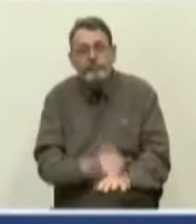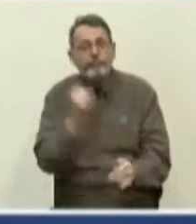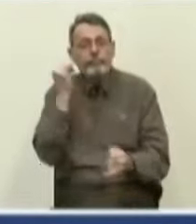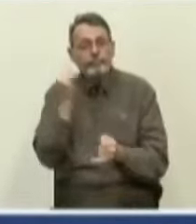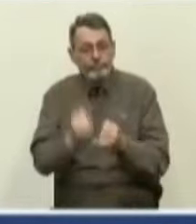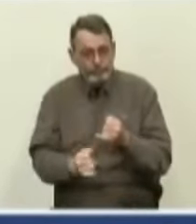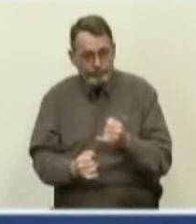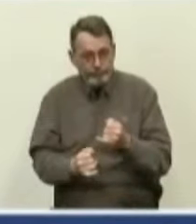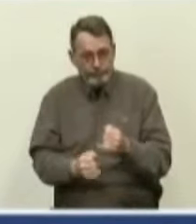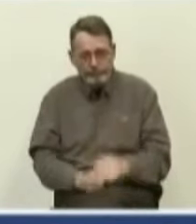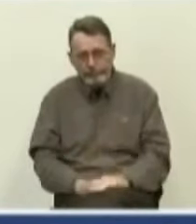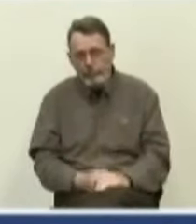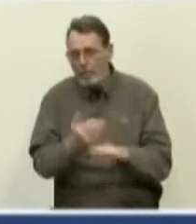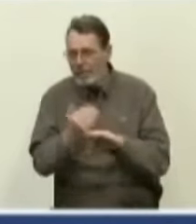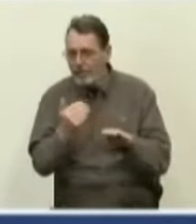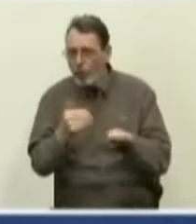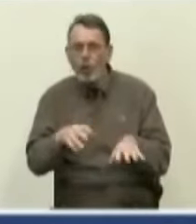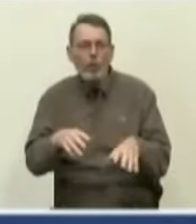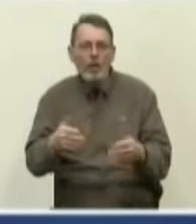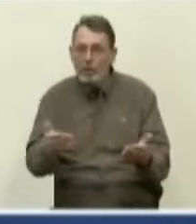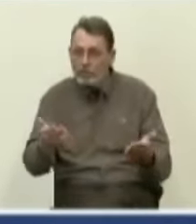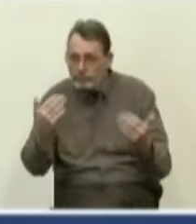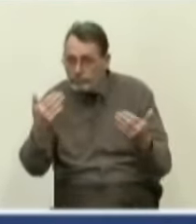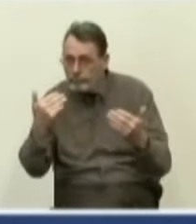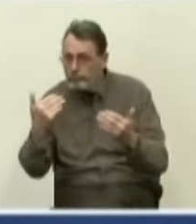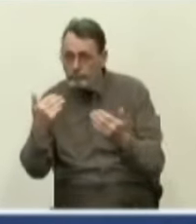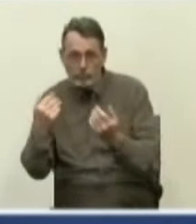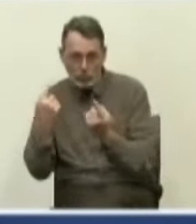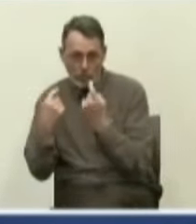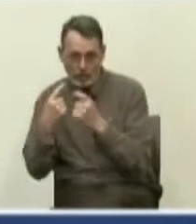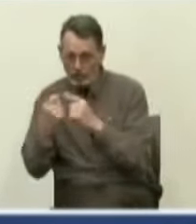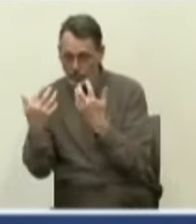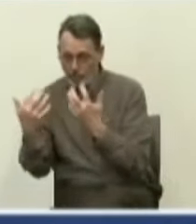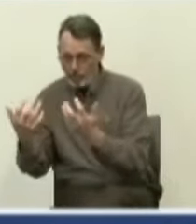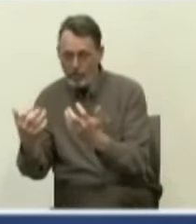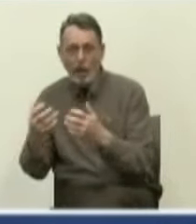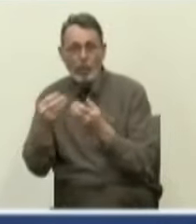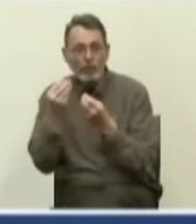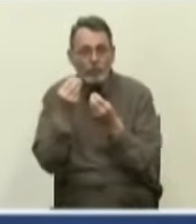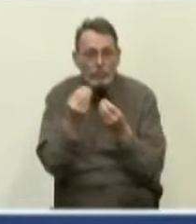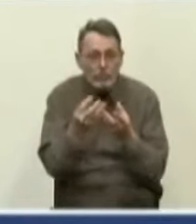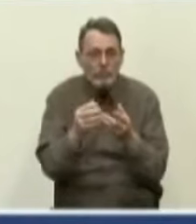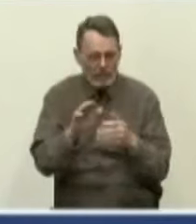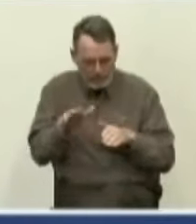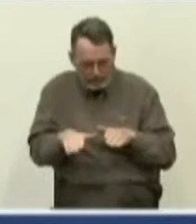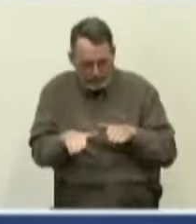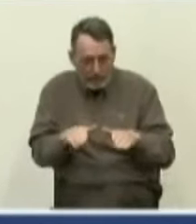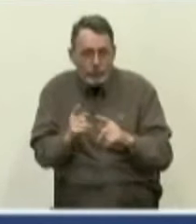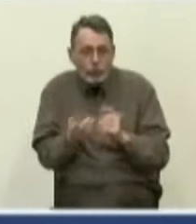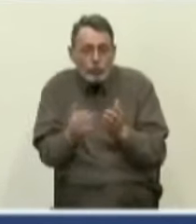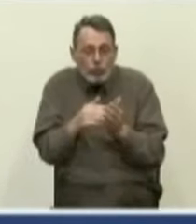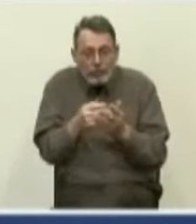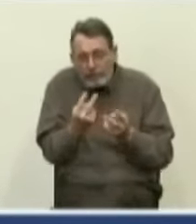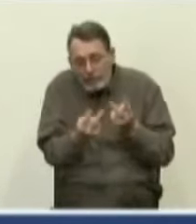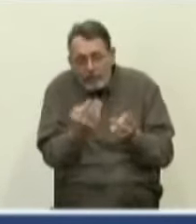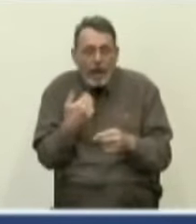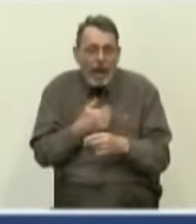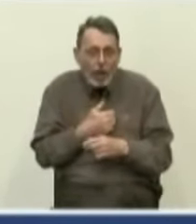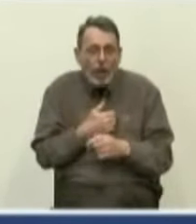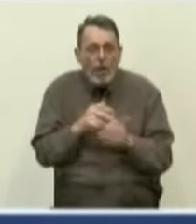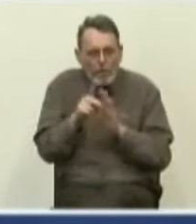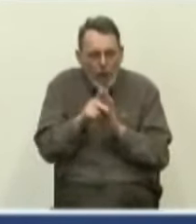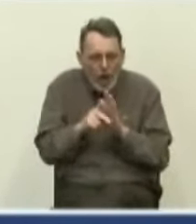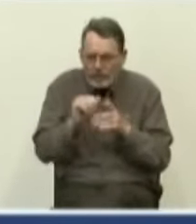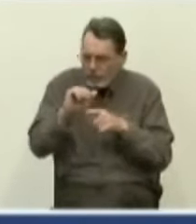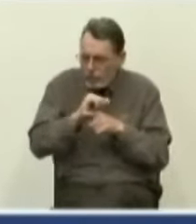Lastly, before we take the public's questions, I'd like to update you on what steps we've taken to revisit our policies and training to